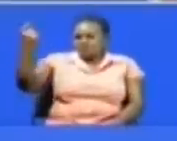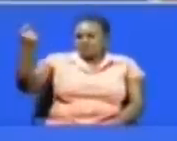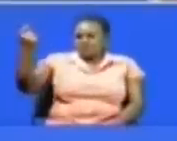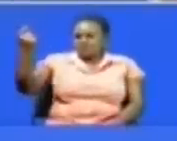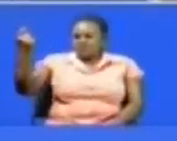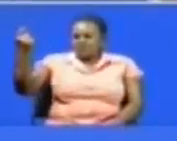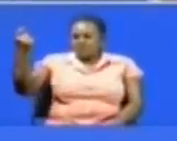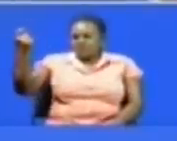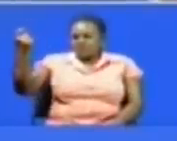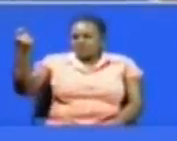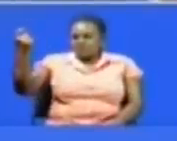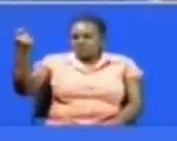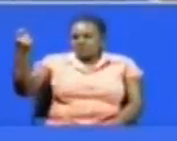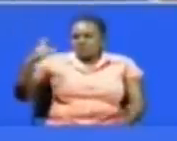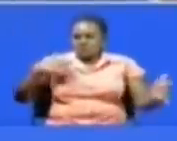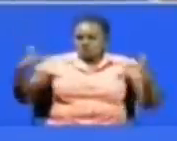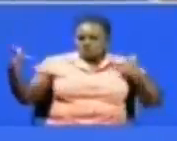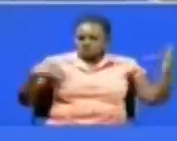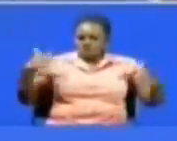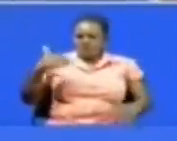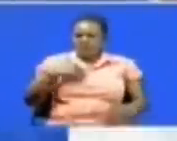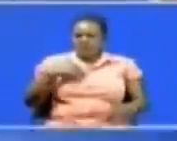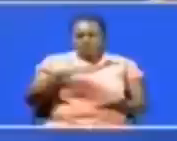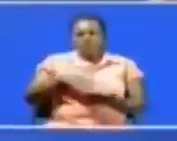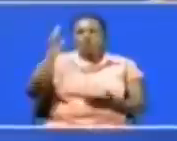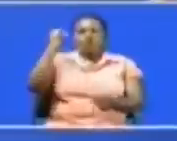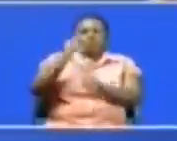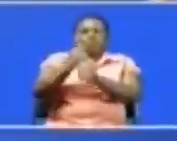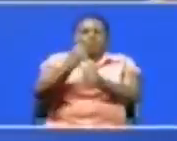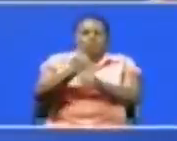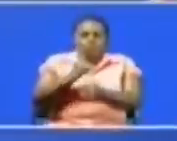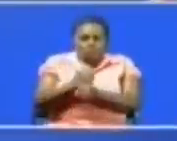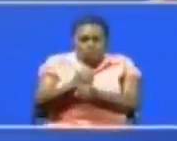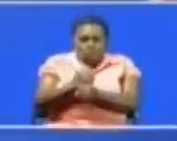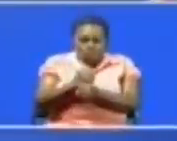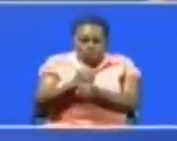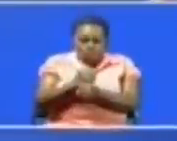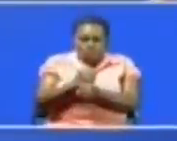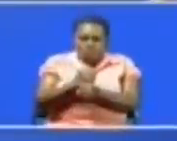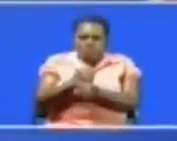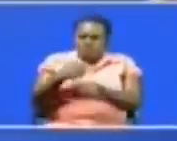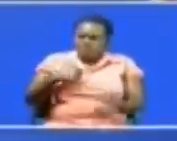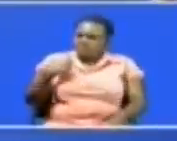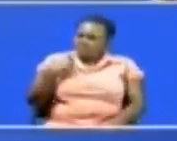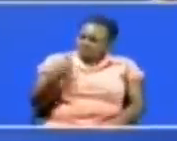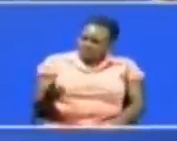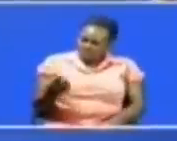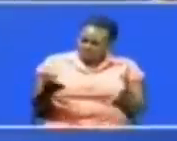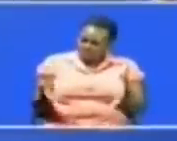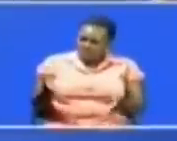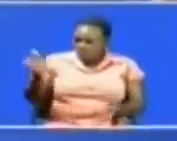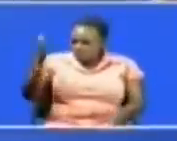was concern that a lot more needed to be done. And what I would like to say, Sophie, is that you